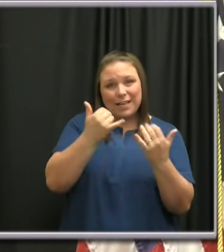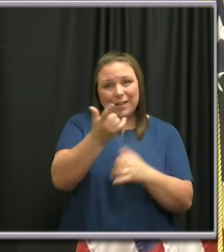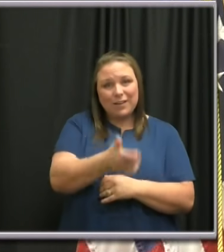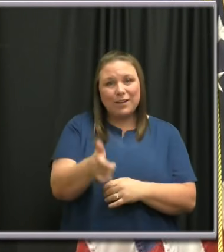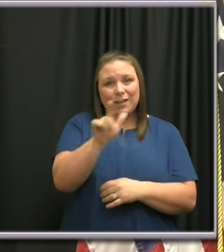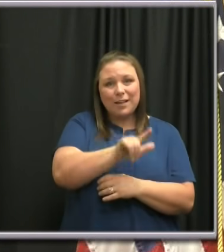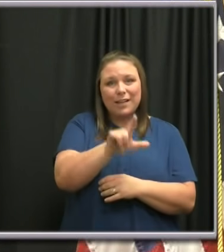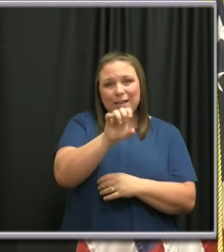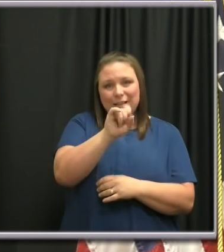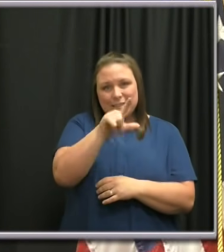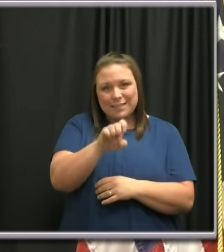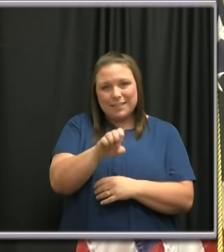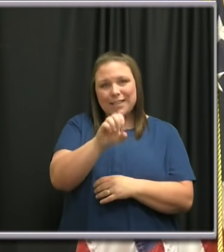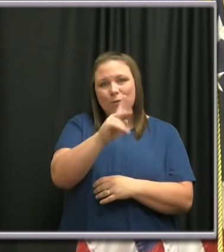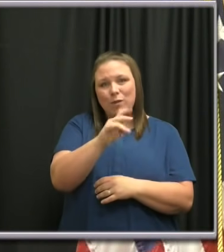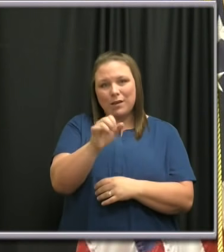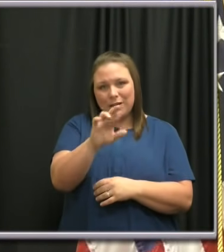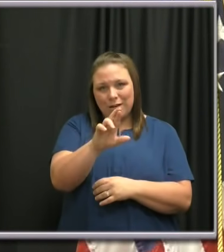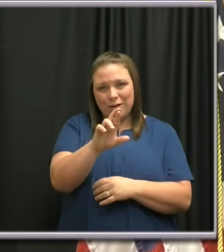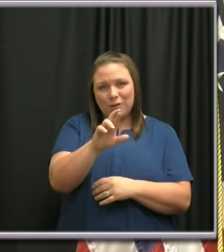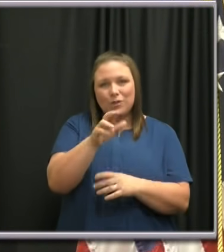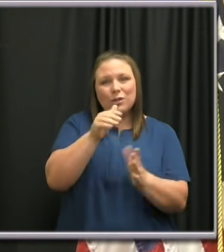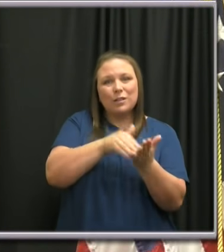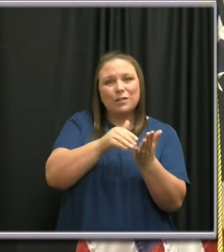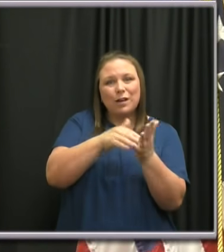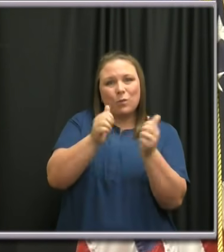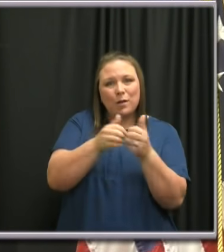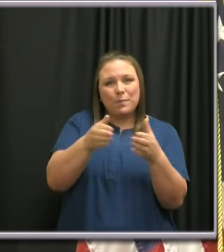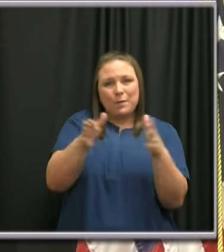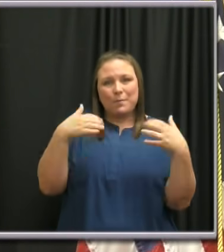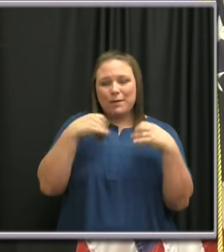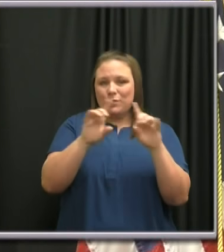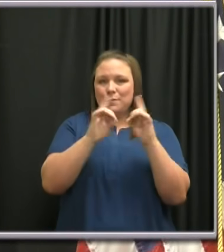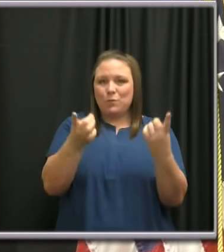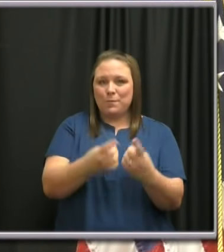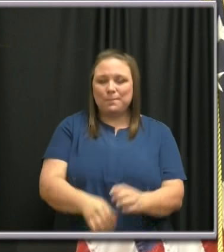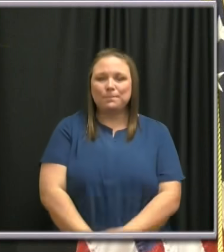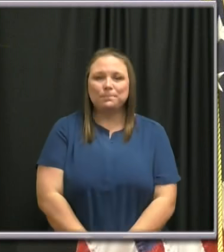turn it over to Leslie Waller, epidemiologist with the Public Health Department.